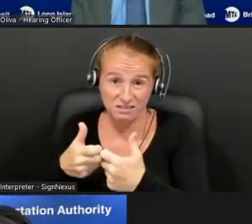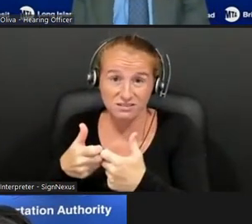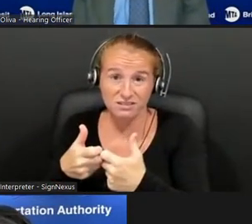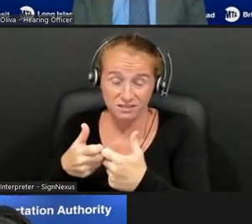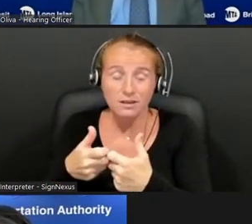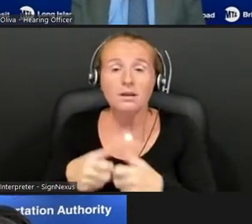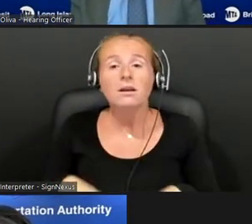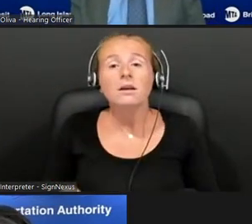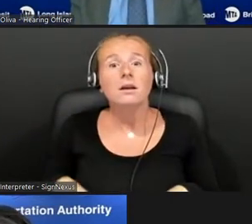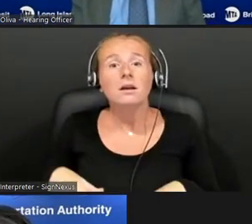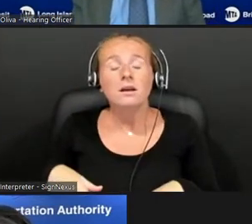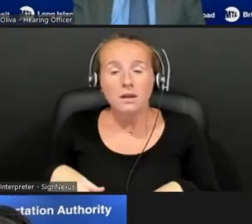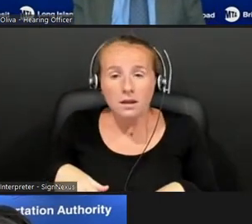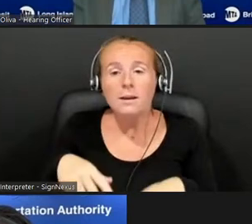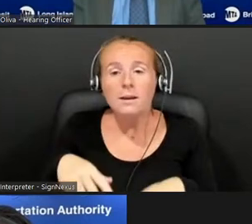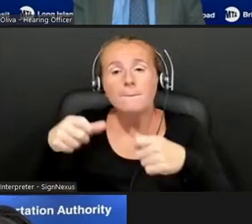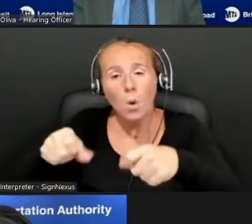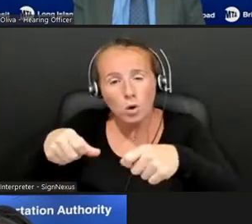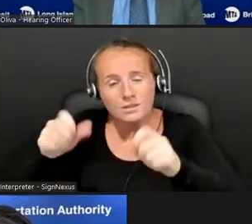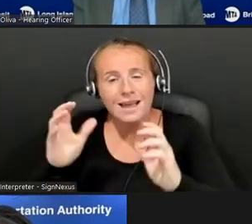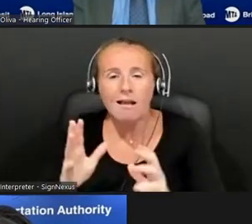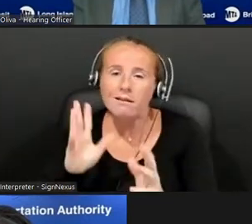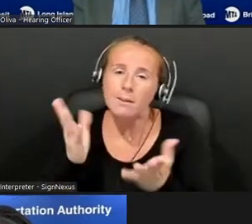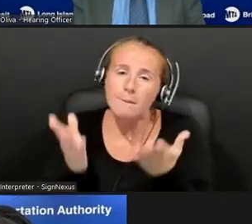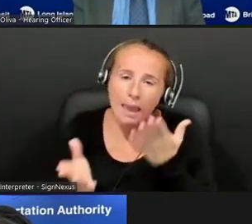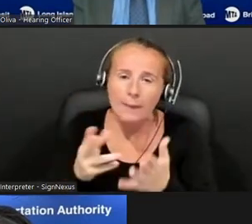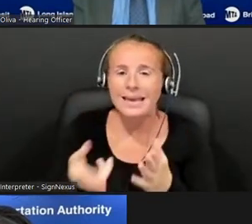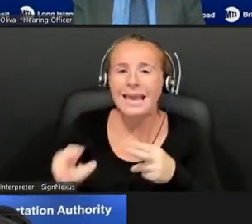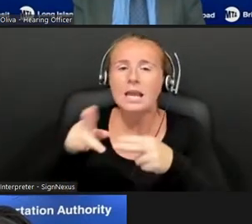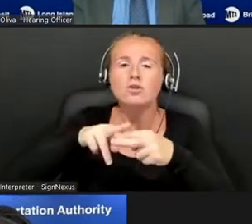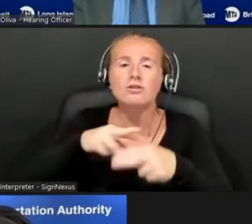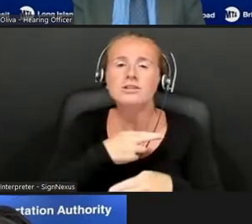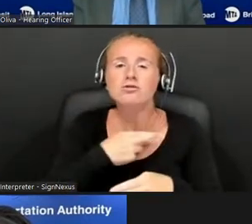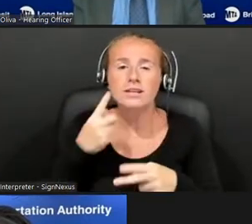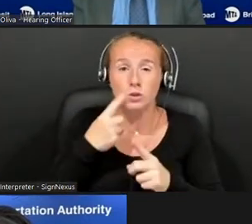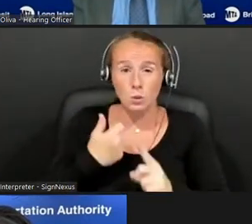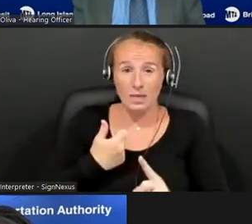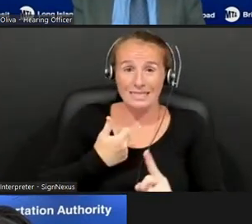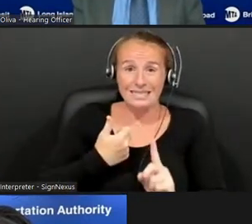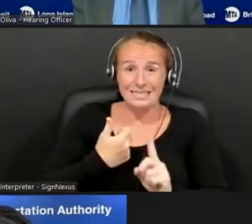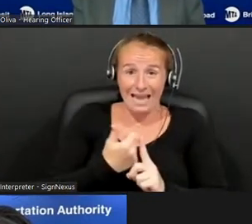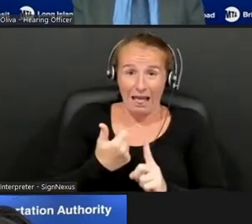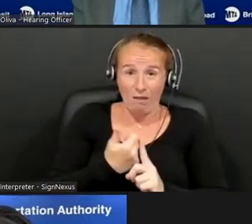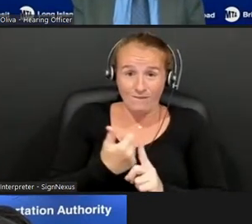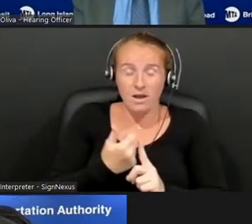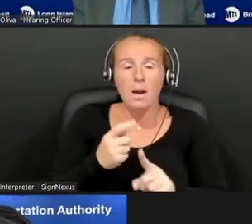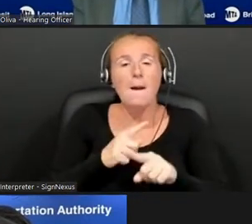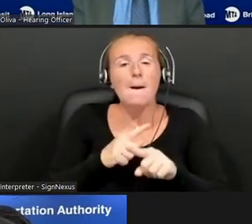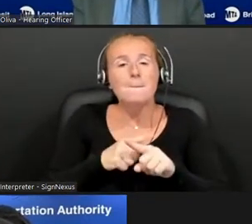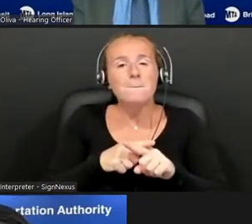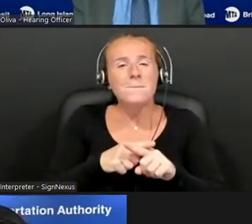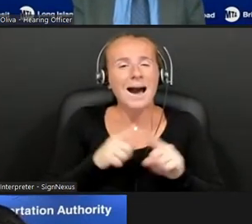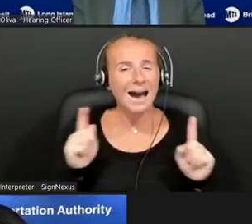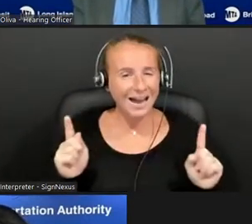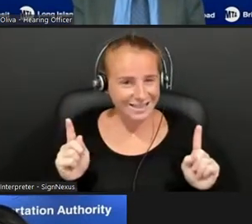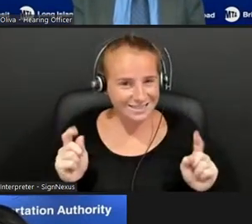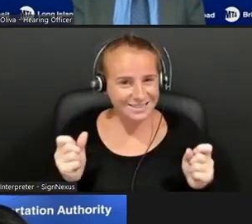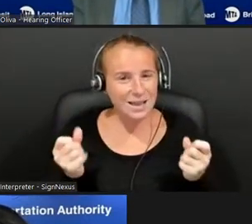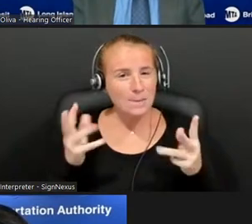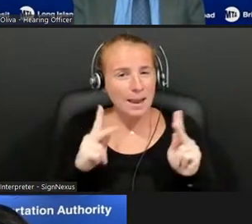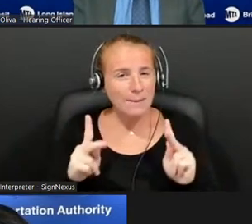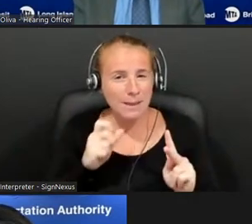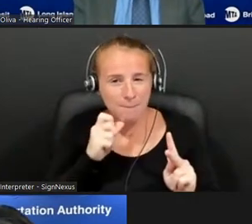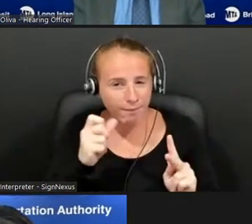motorcyclists may have increased risk to themselves but statistically contrary to stereotypes with motorcycles